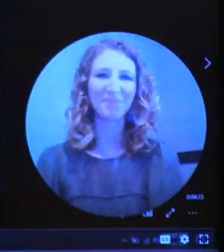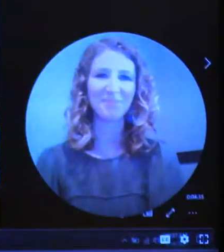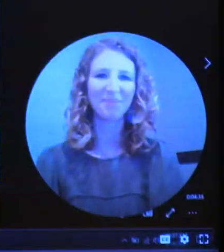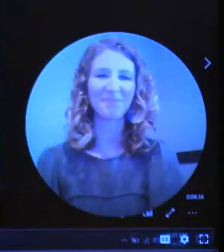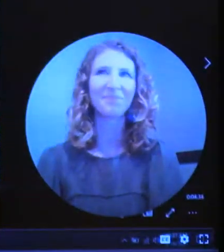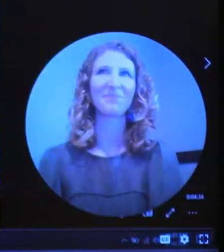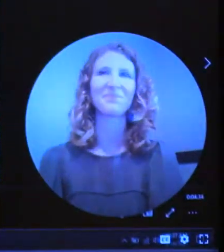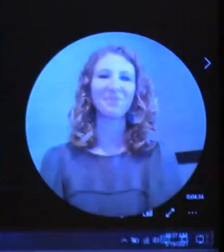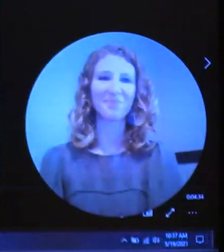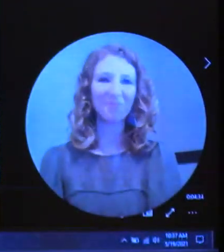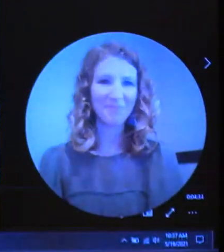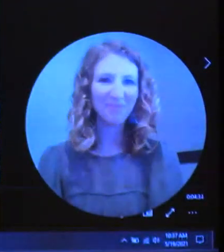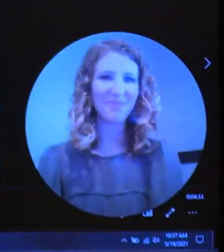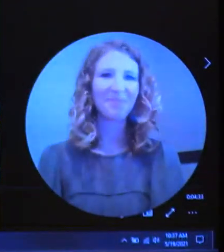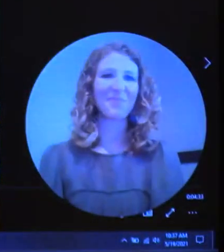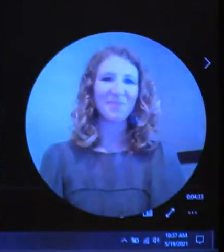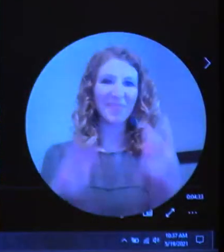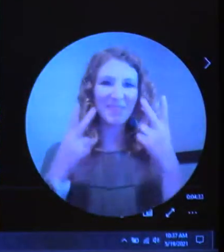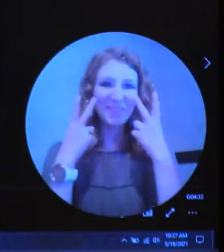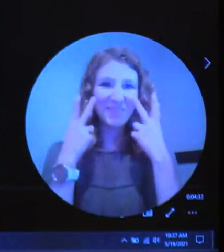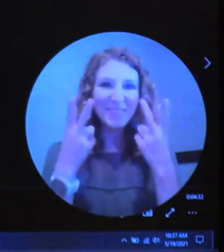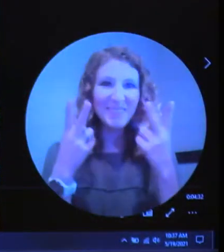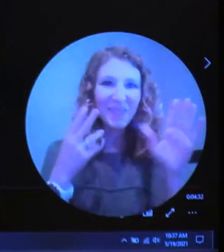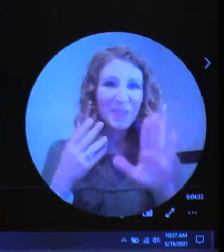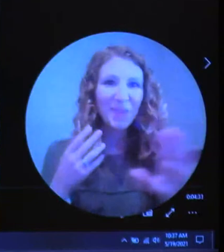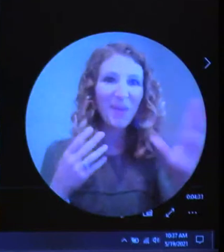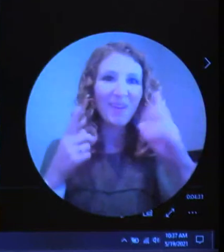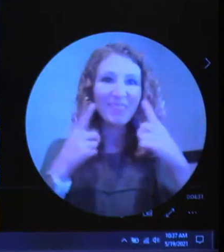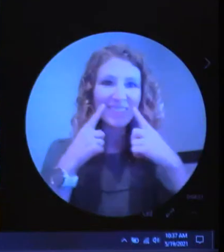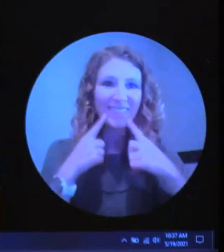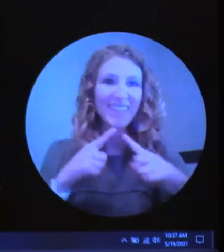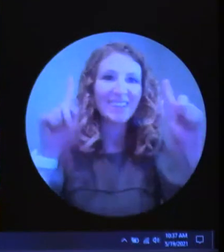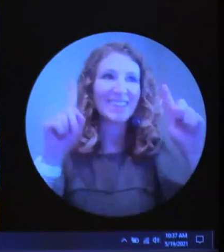keyboard. To have seen many of your successes and